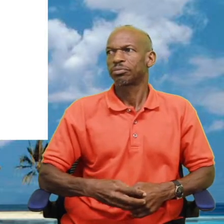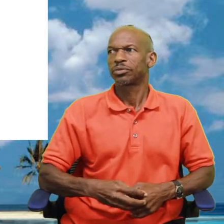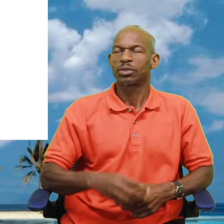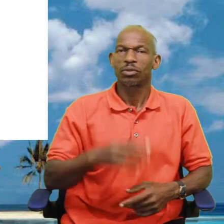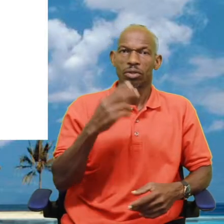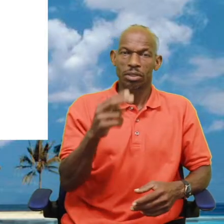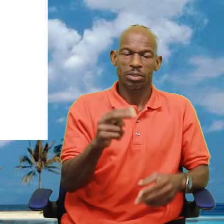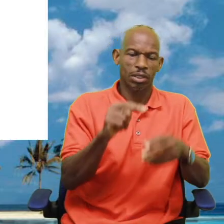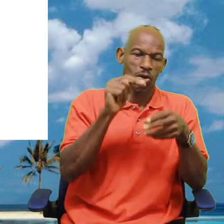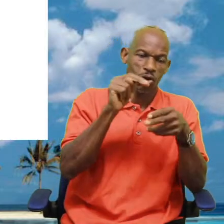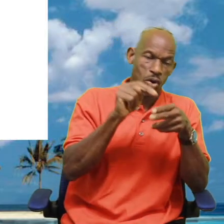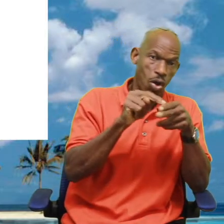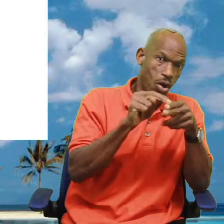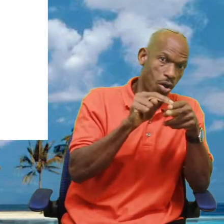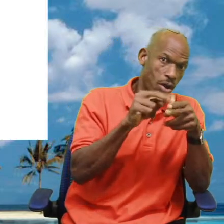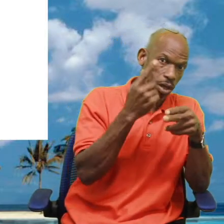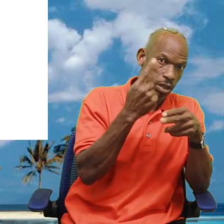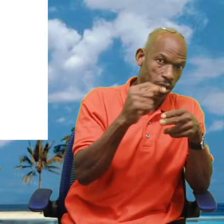the dog,